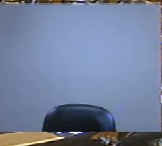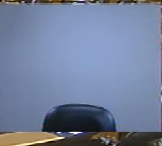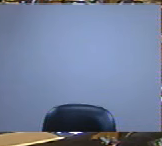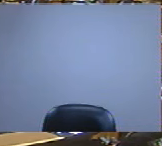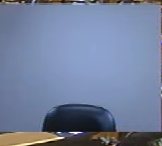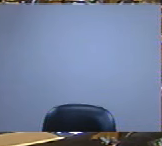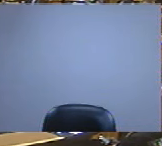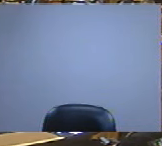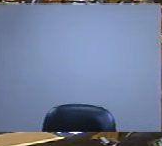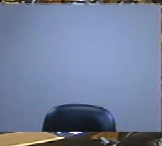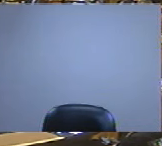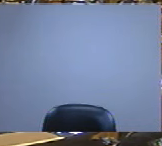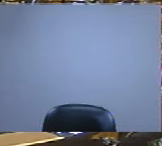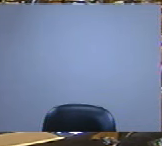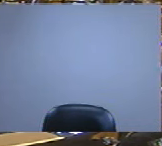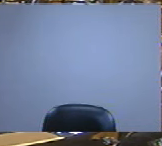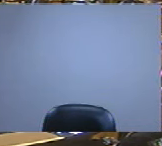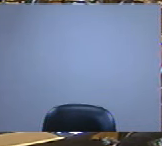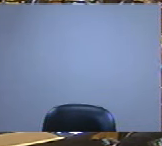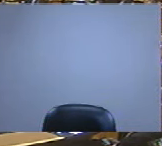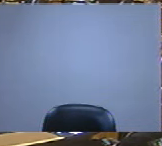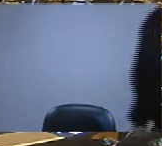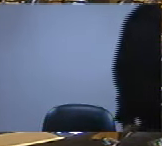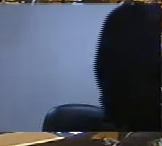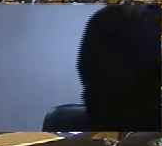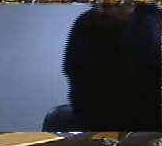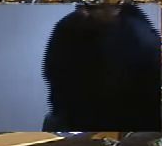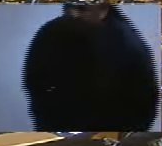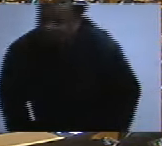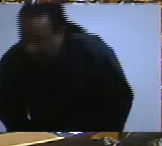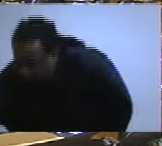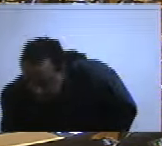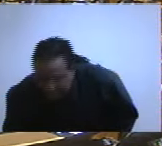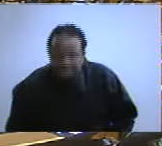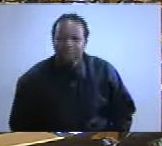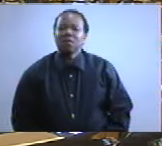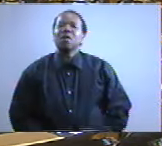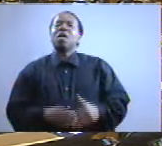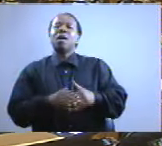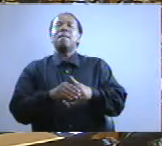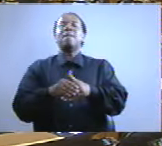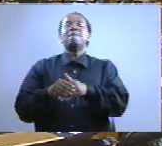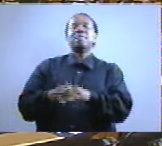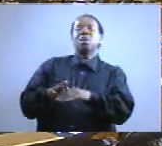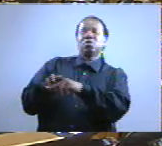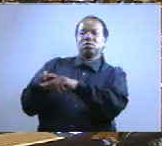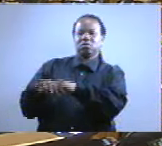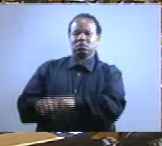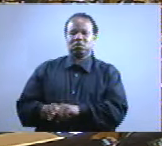Order. Will members please take their seats? Honorable Speaker,